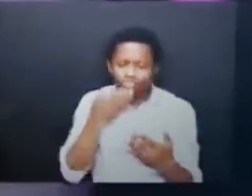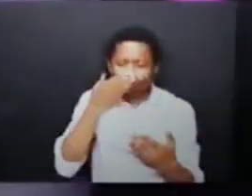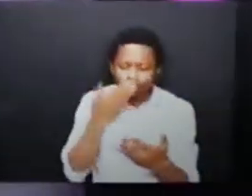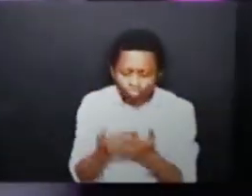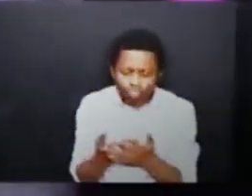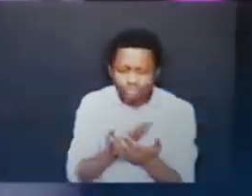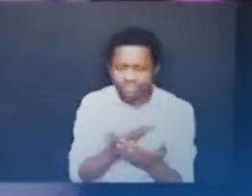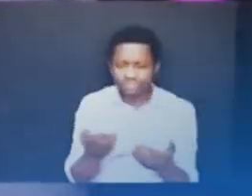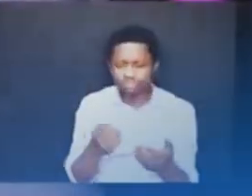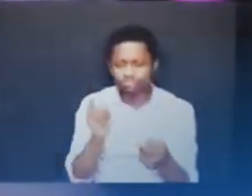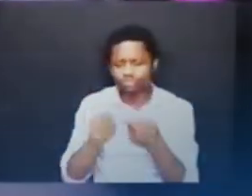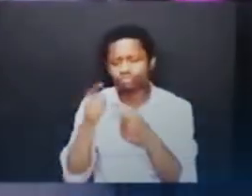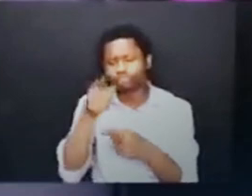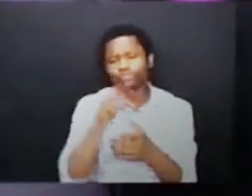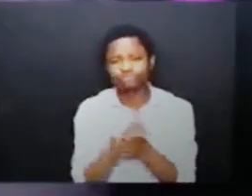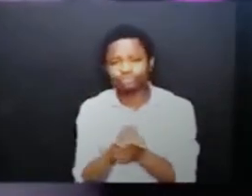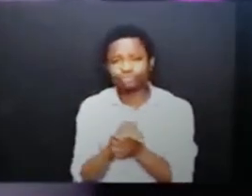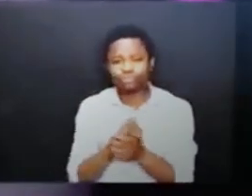All